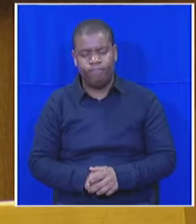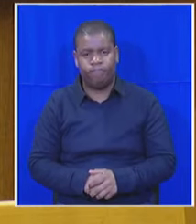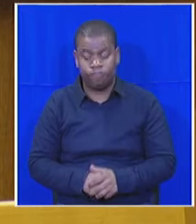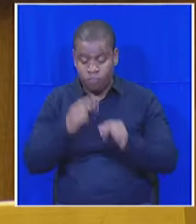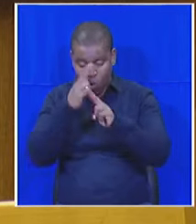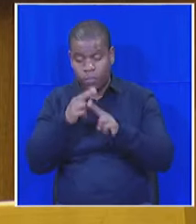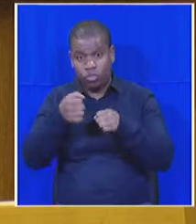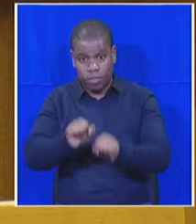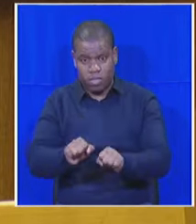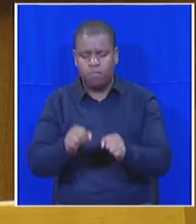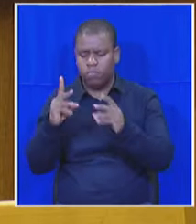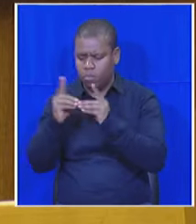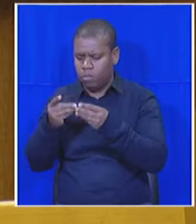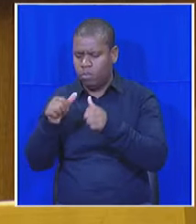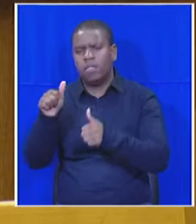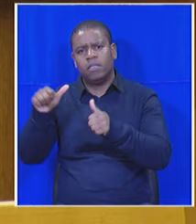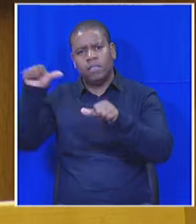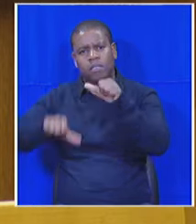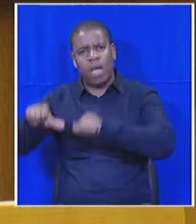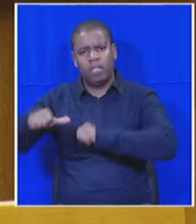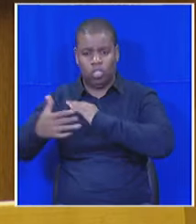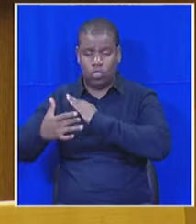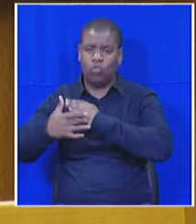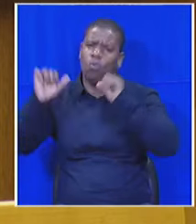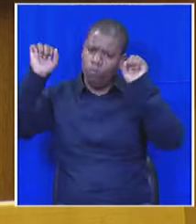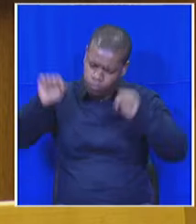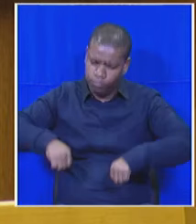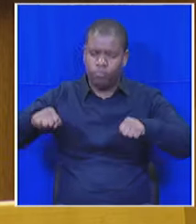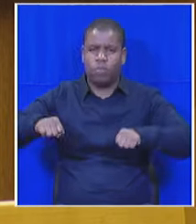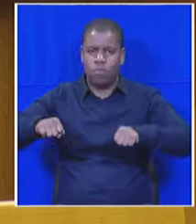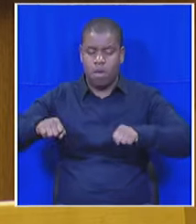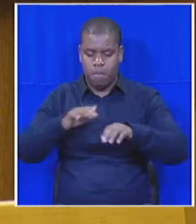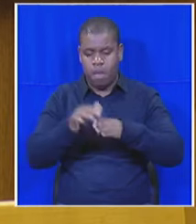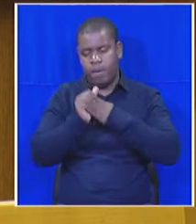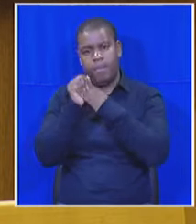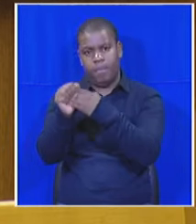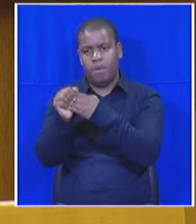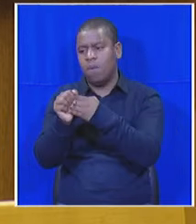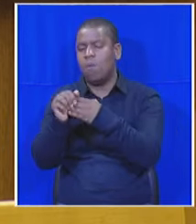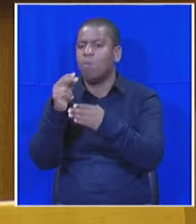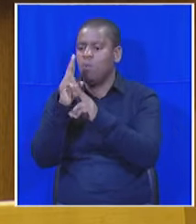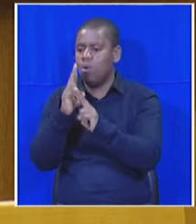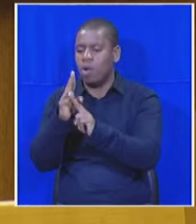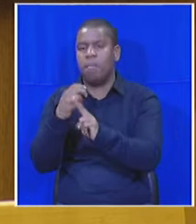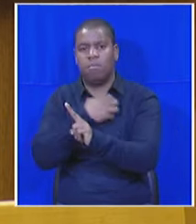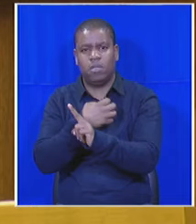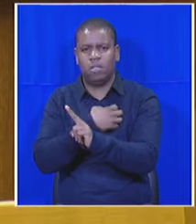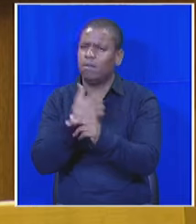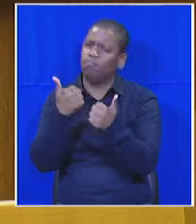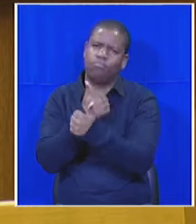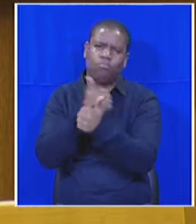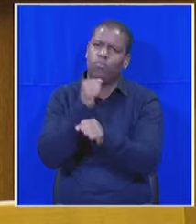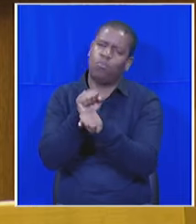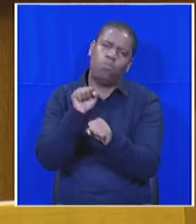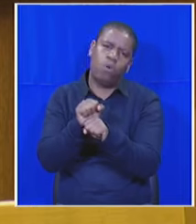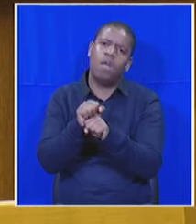Honorable Chairperson, the Department of Science and Technology is indeed, under the leadership of the Honorable Minister, is doing a fantastic